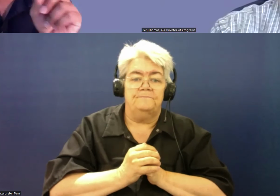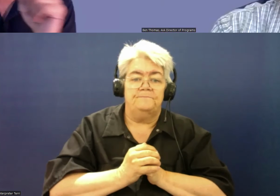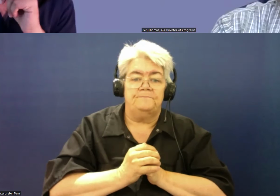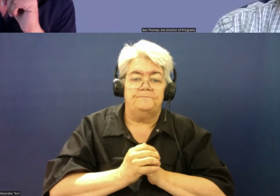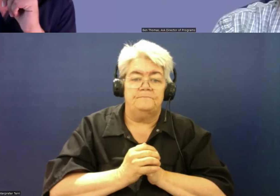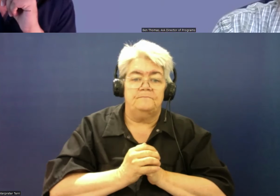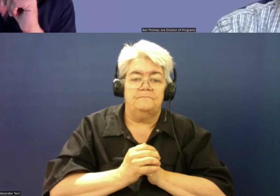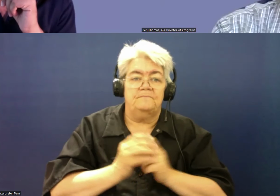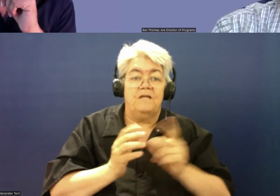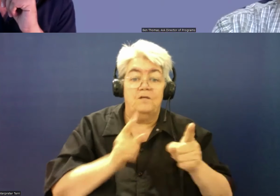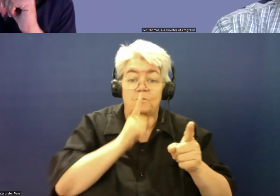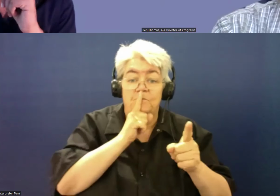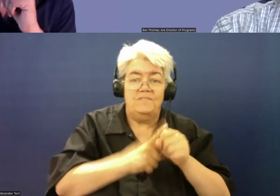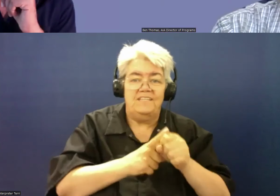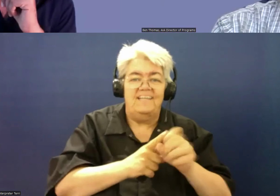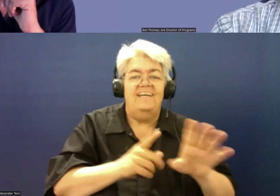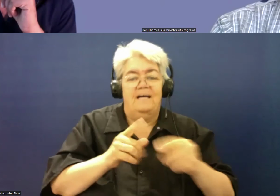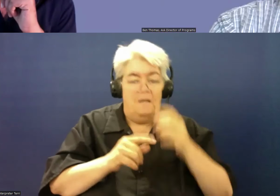Muted.